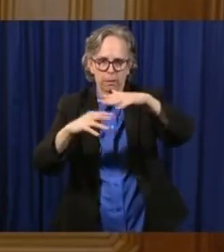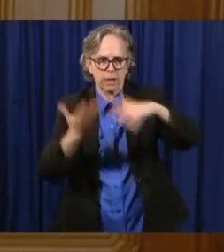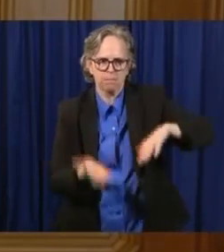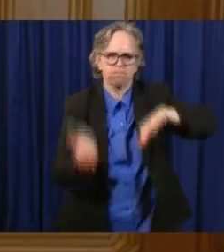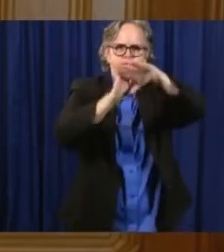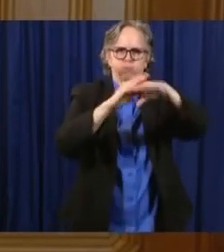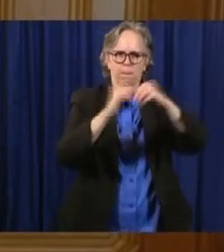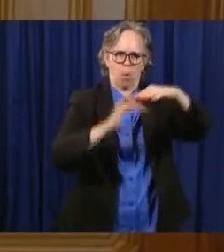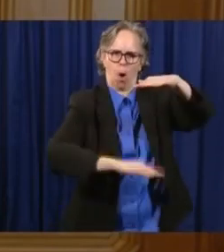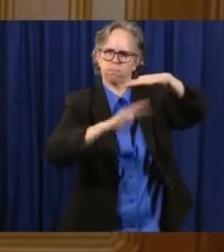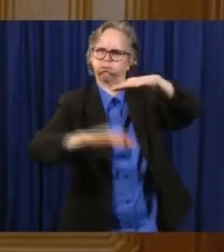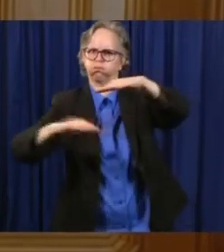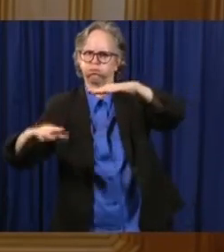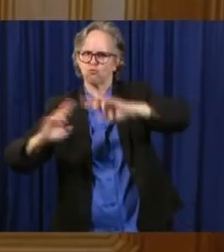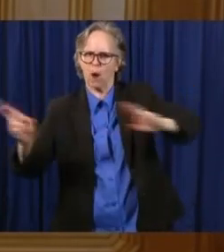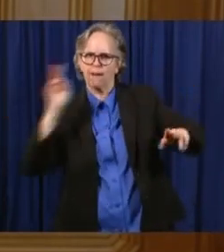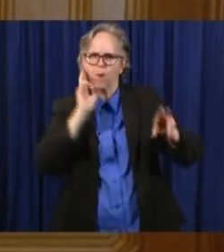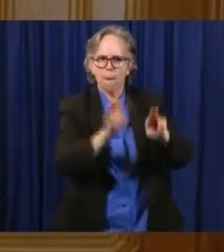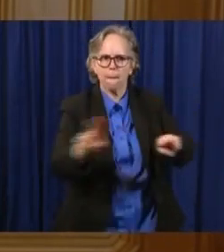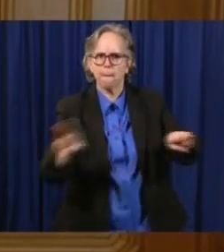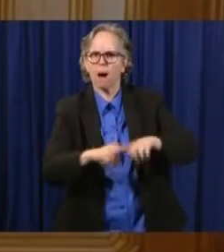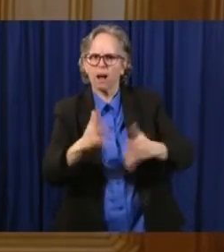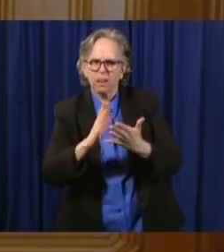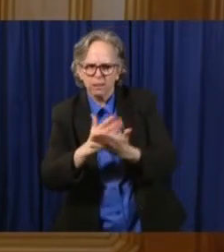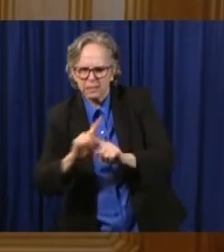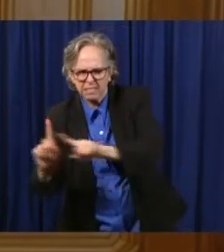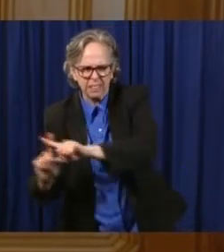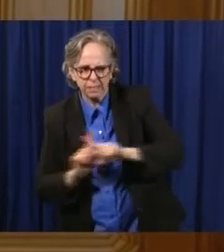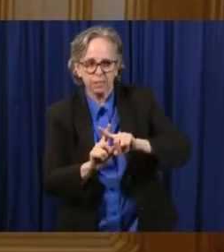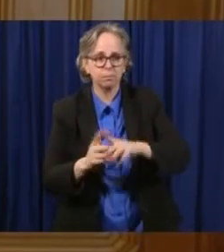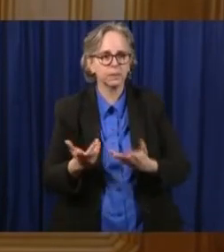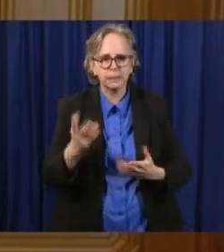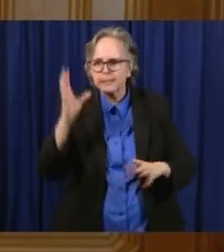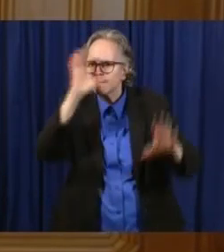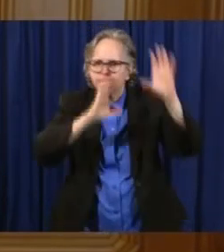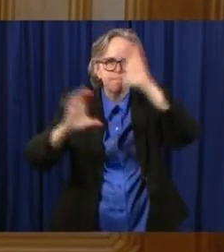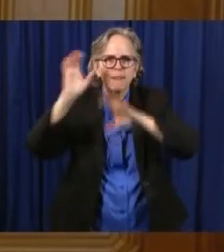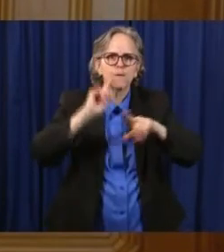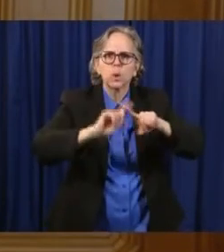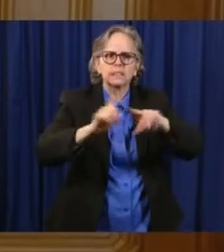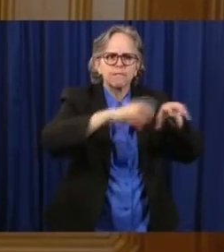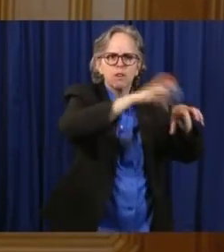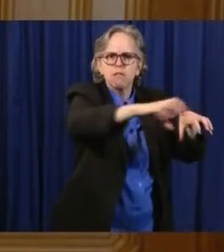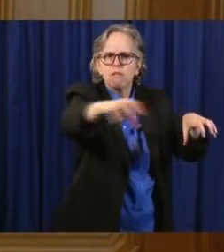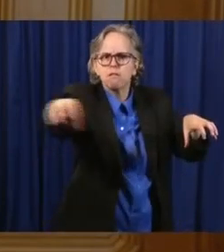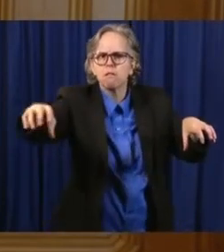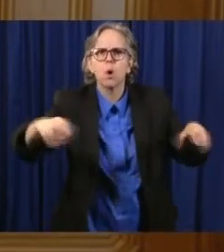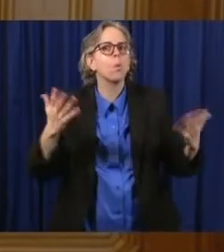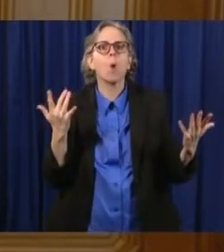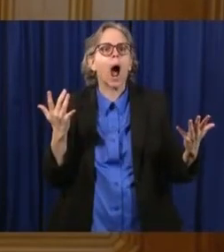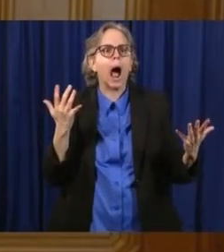there making sure that we have the space that we're going to need, the beds that we're going to need.